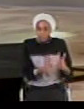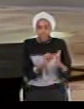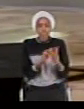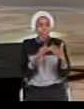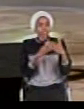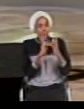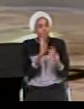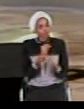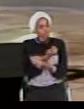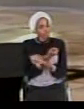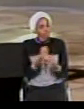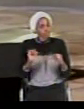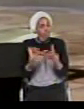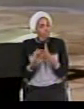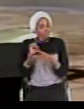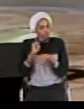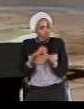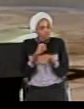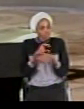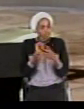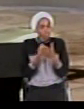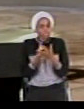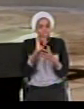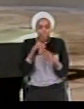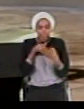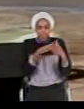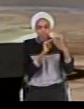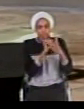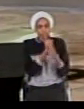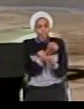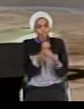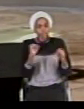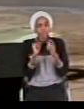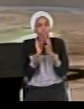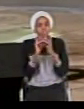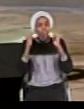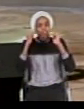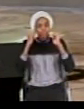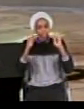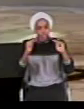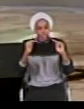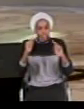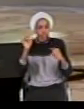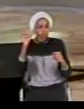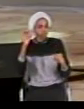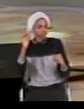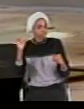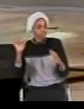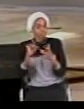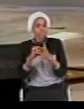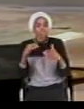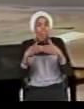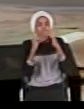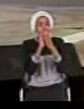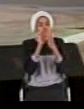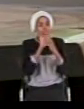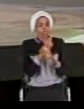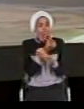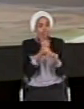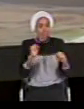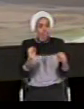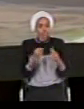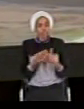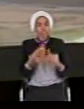the message that leads to that salvation, the declaration that leads to that salvation, and